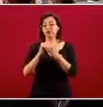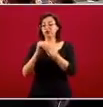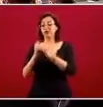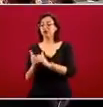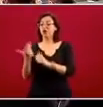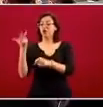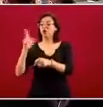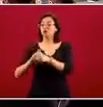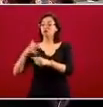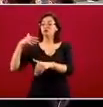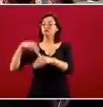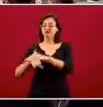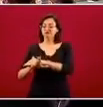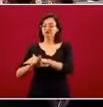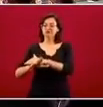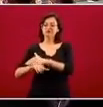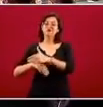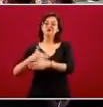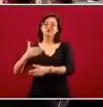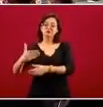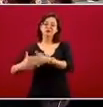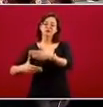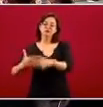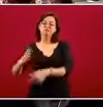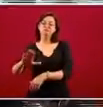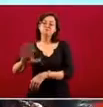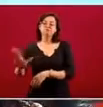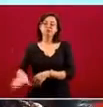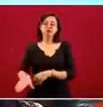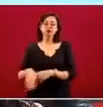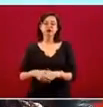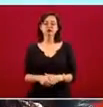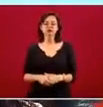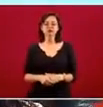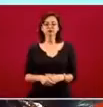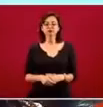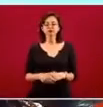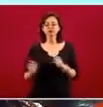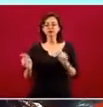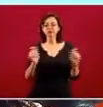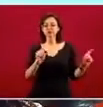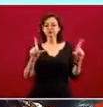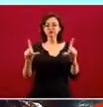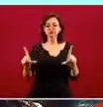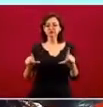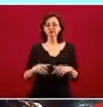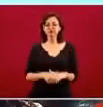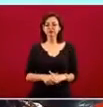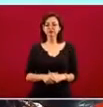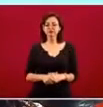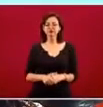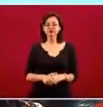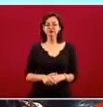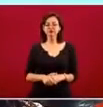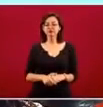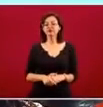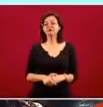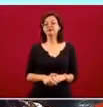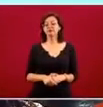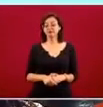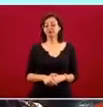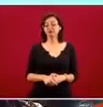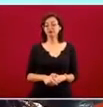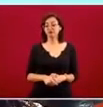in the higher age groups is a risk factor when determining the severeness of